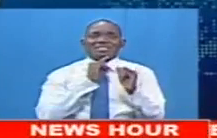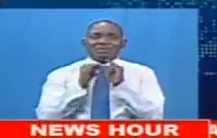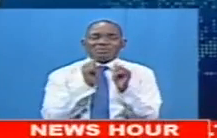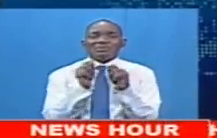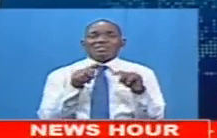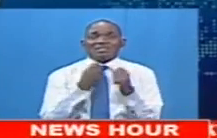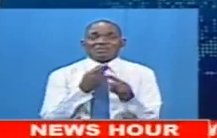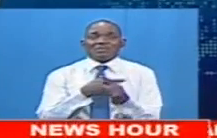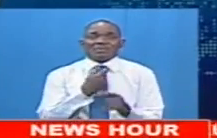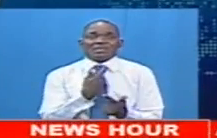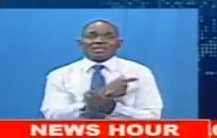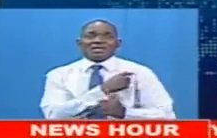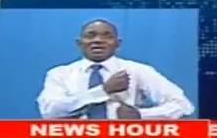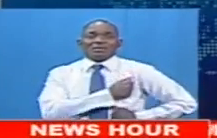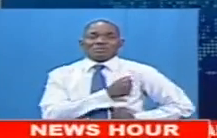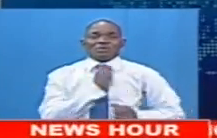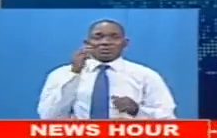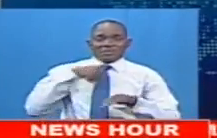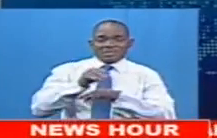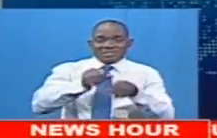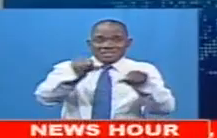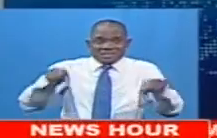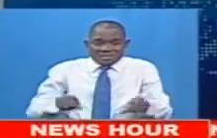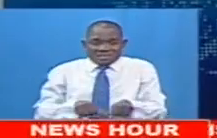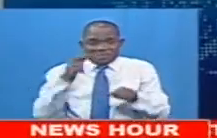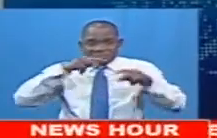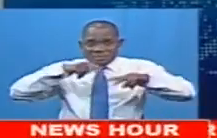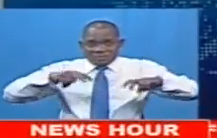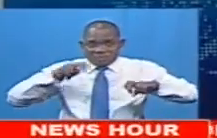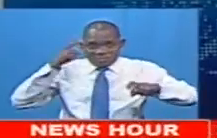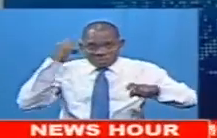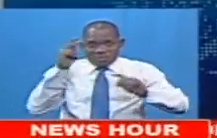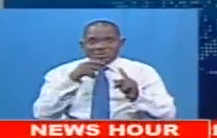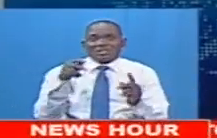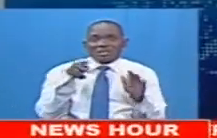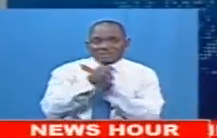team of the Ghana Armed Forces deployed to the area as part of the investigations.